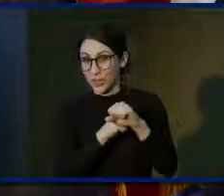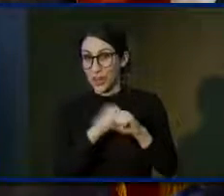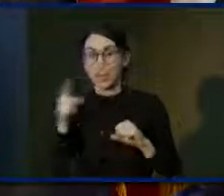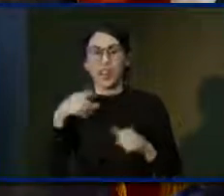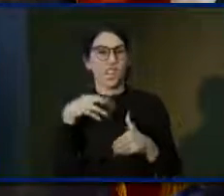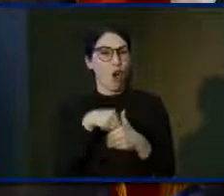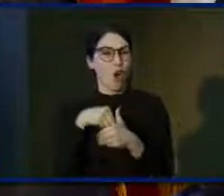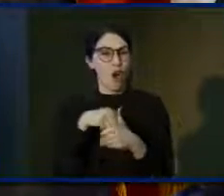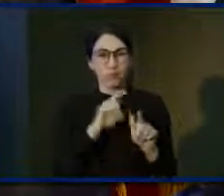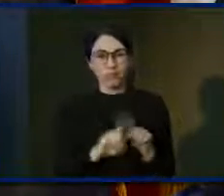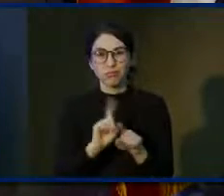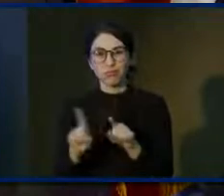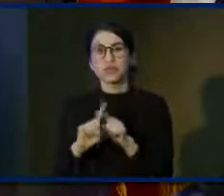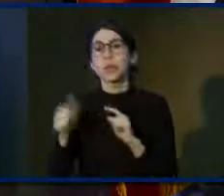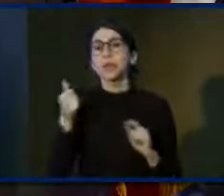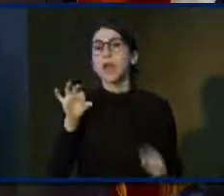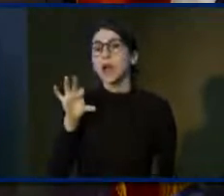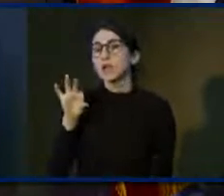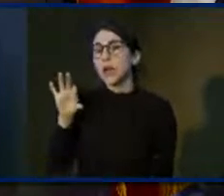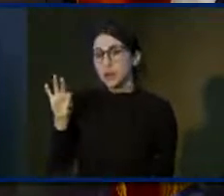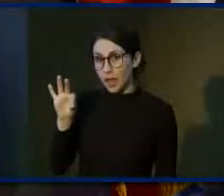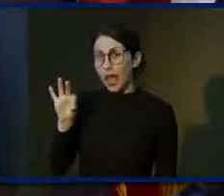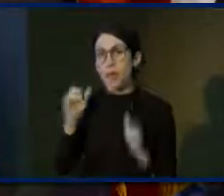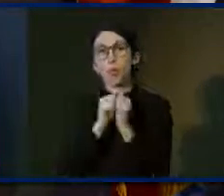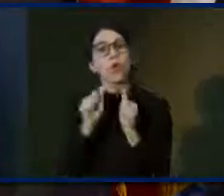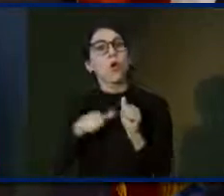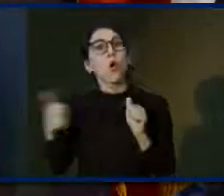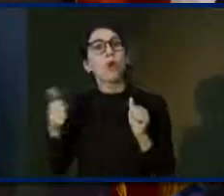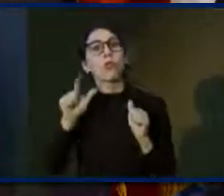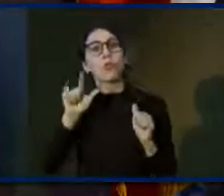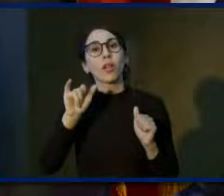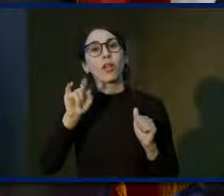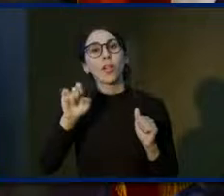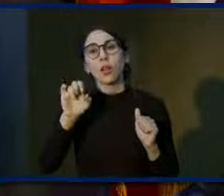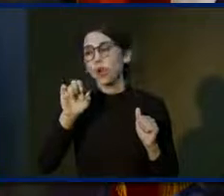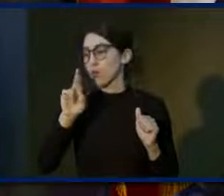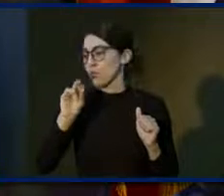in 1999, LaNier, along with the other Little Rock Nine